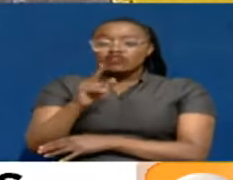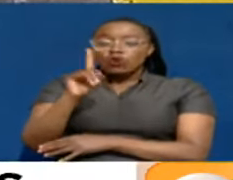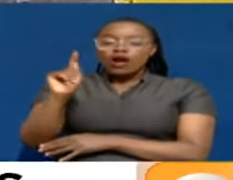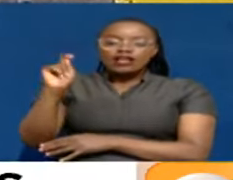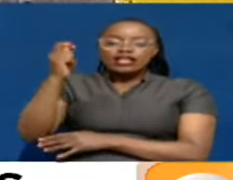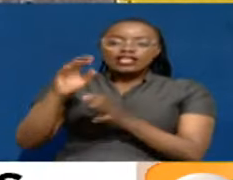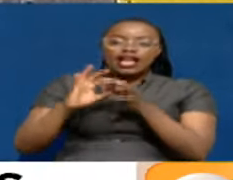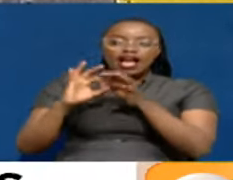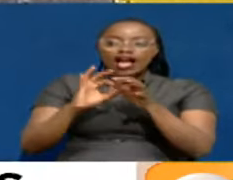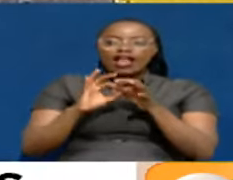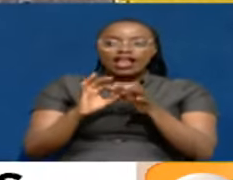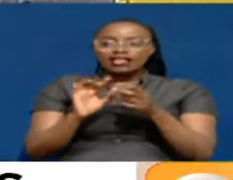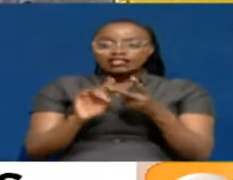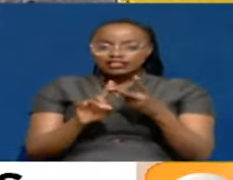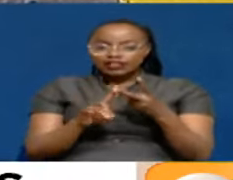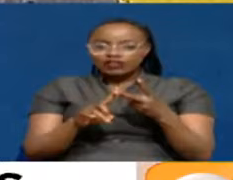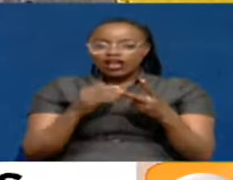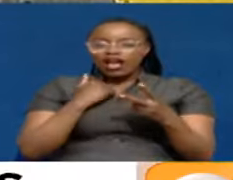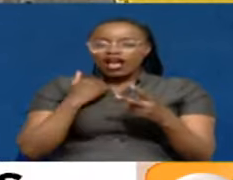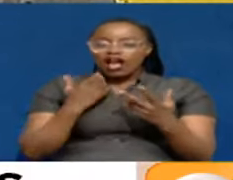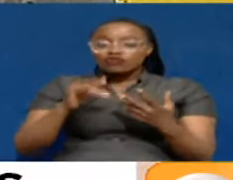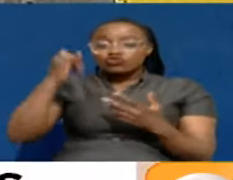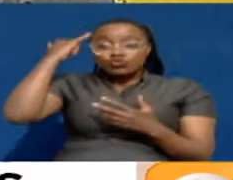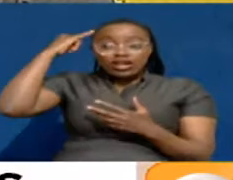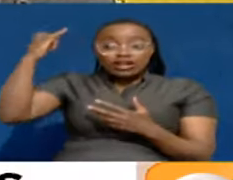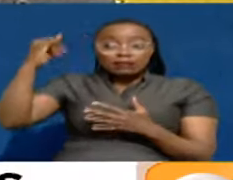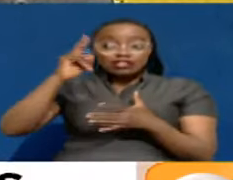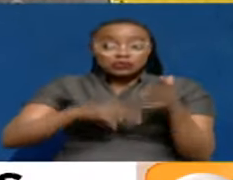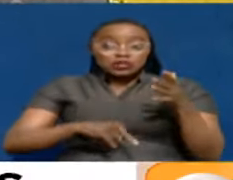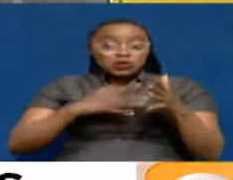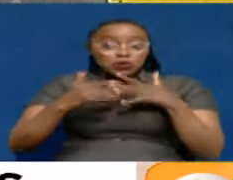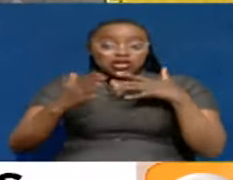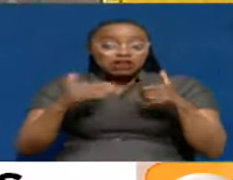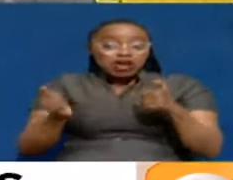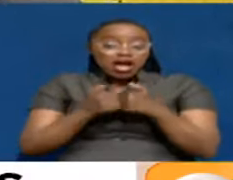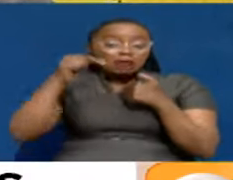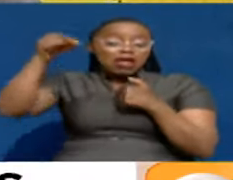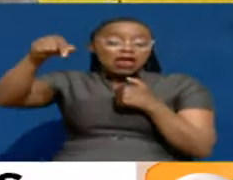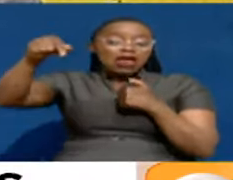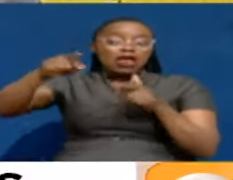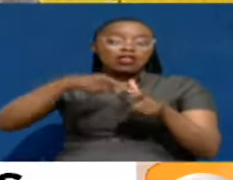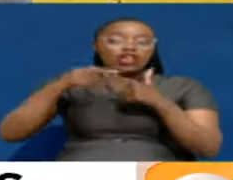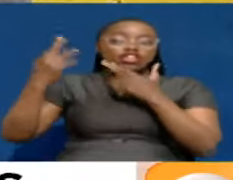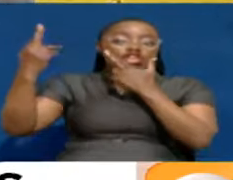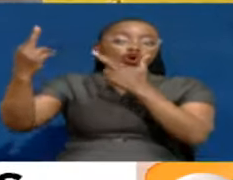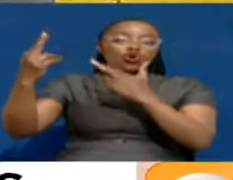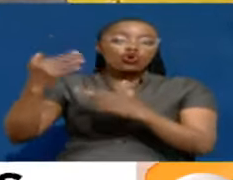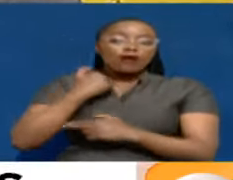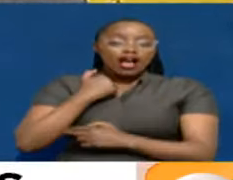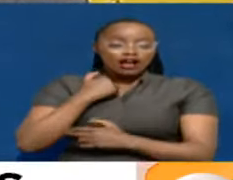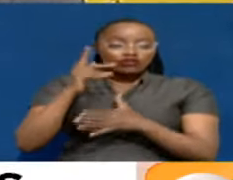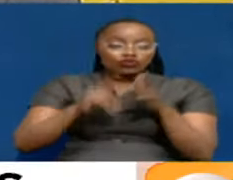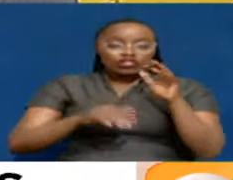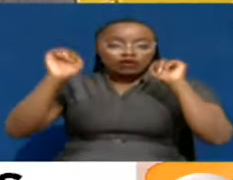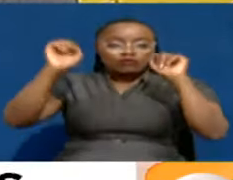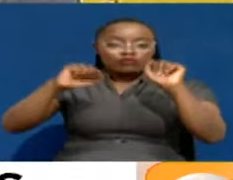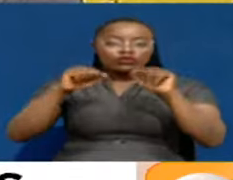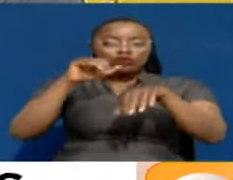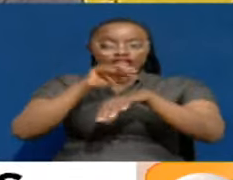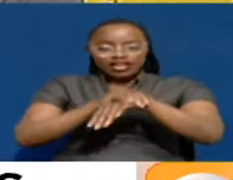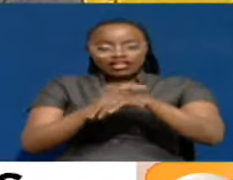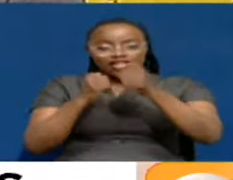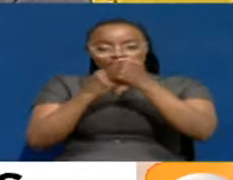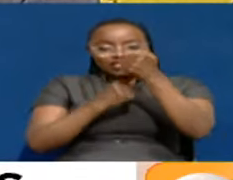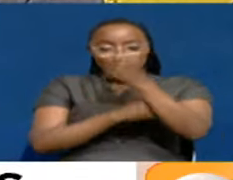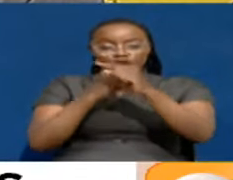Kenya Alliance. One would imagine that whatever happens there, they are hoping that they can get the backing